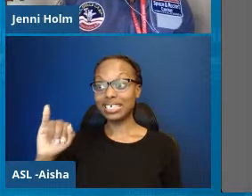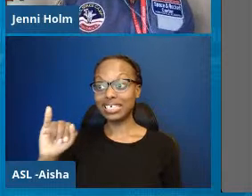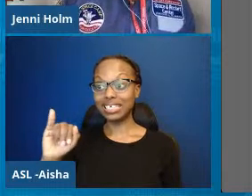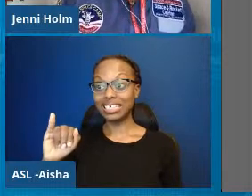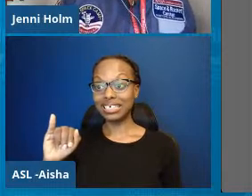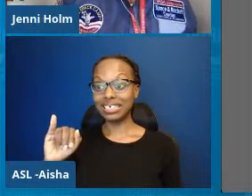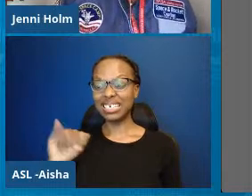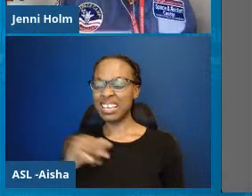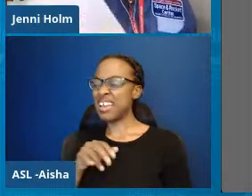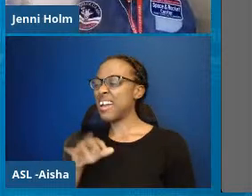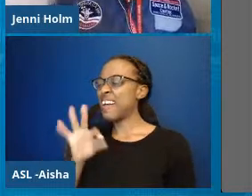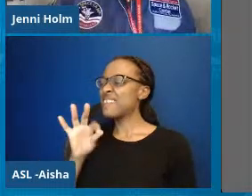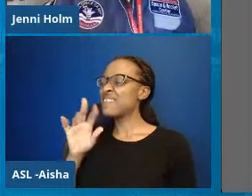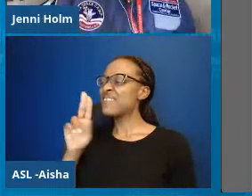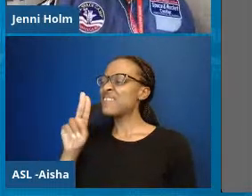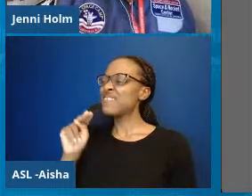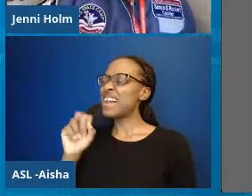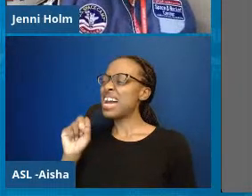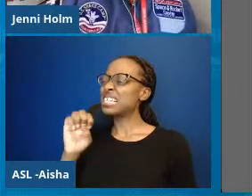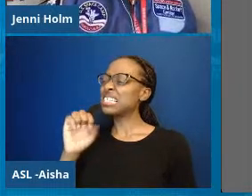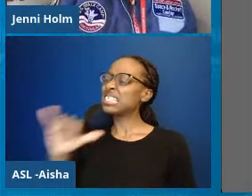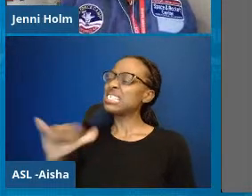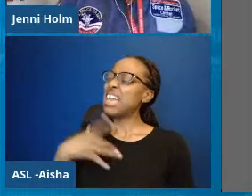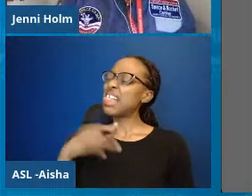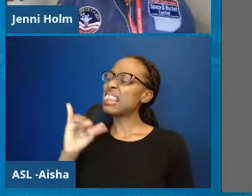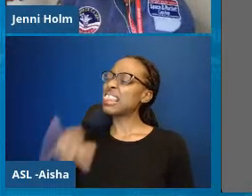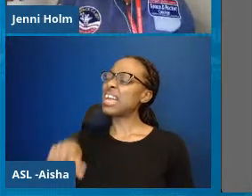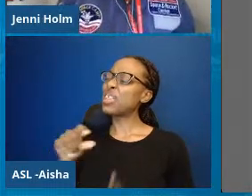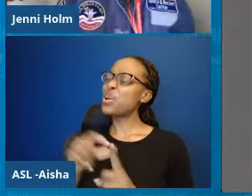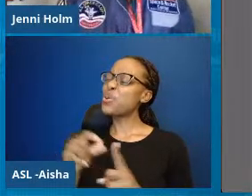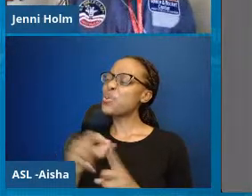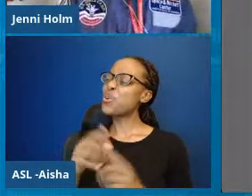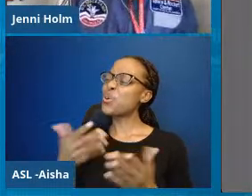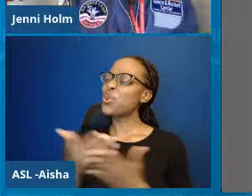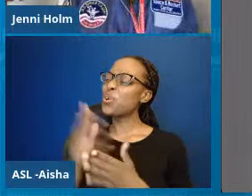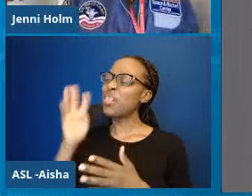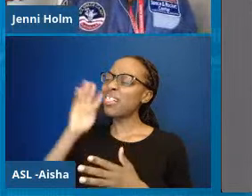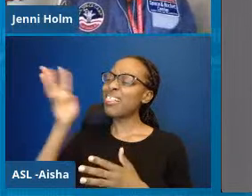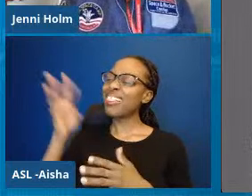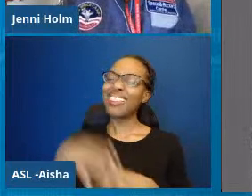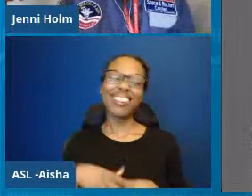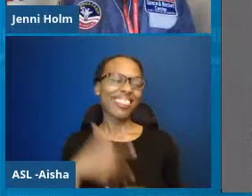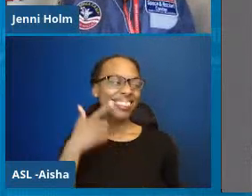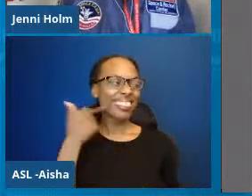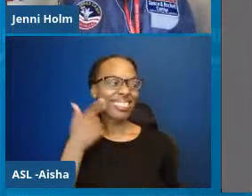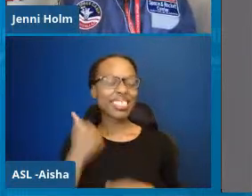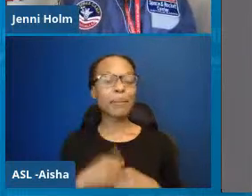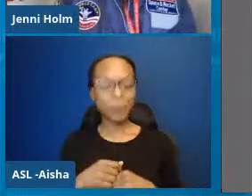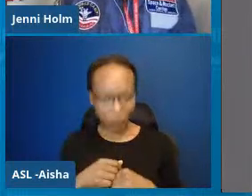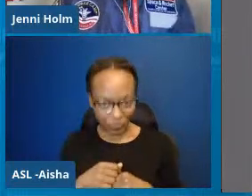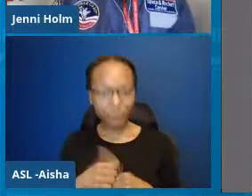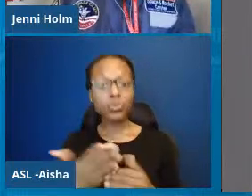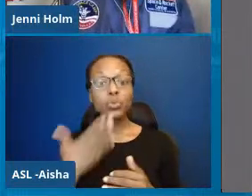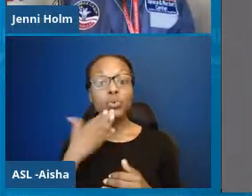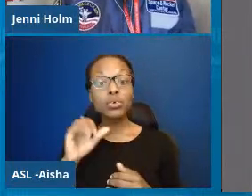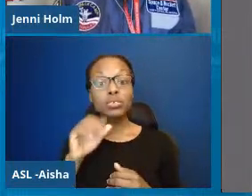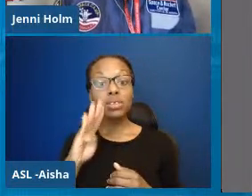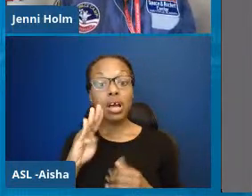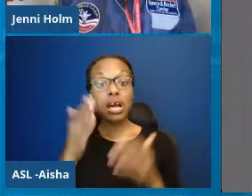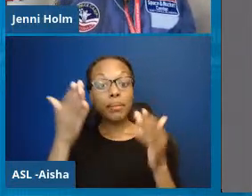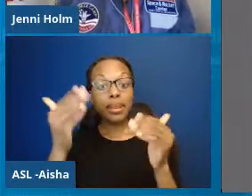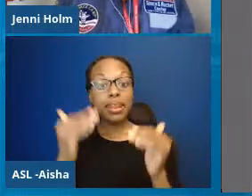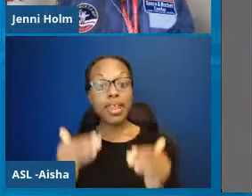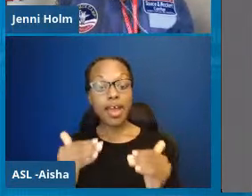face. Funsy's All kind right, of off cute we though. go. I'll take So that. listen, you've done a good job. We're now gonna worry about getting